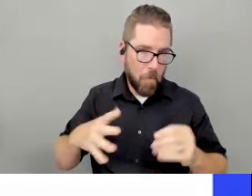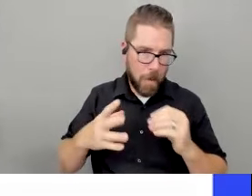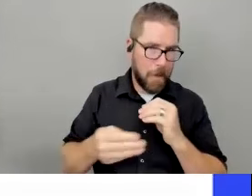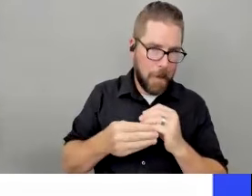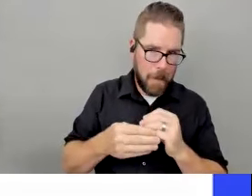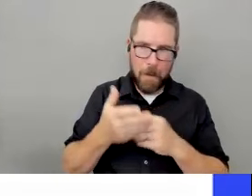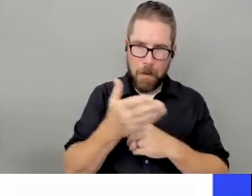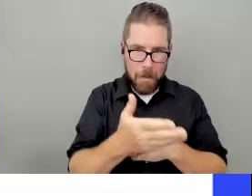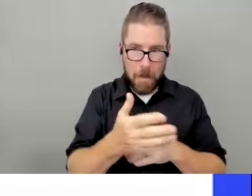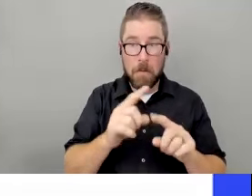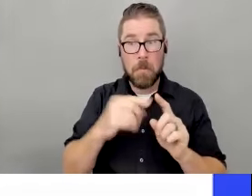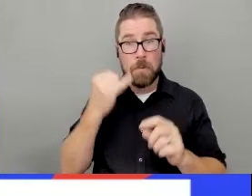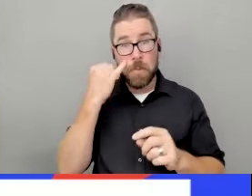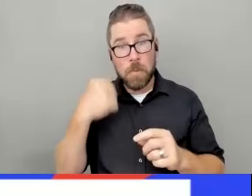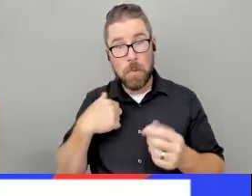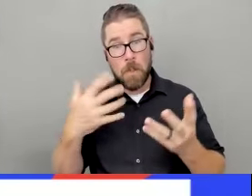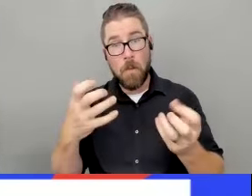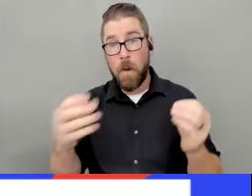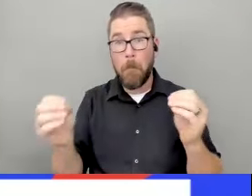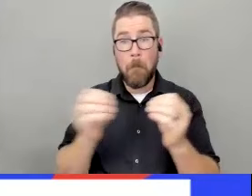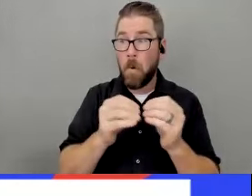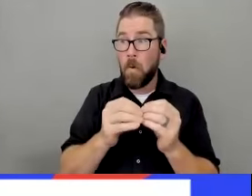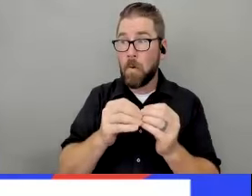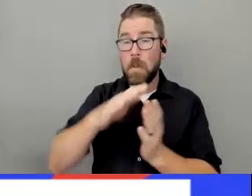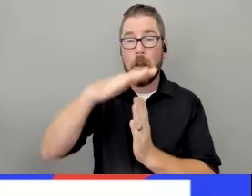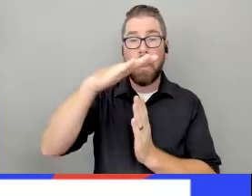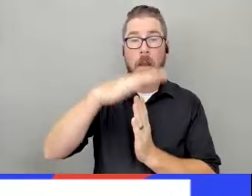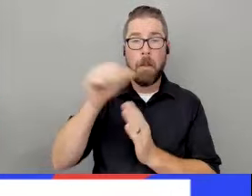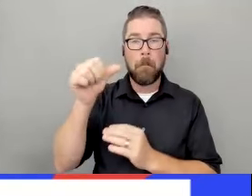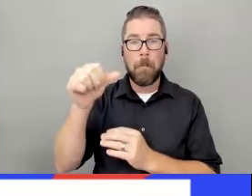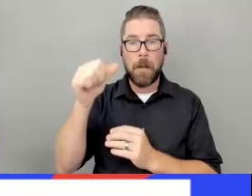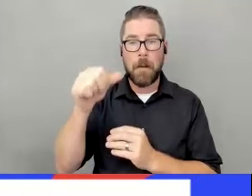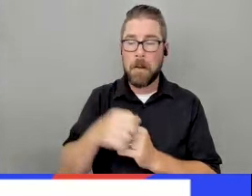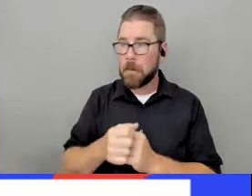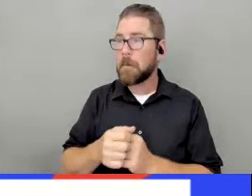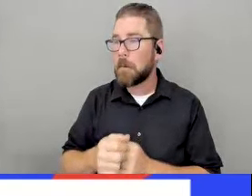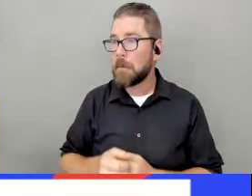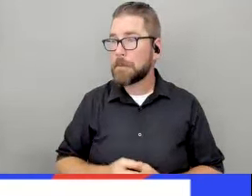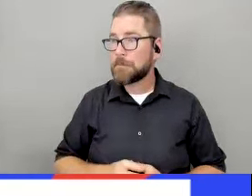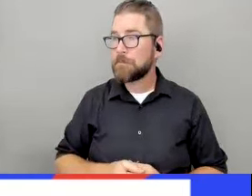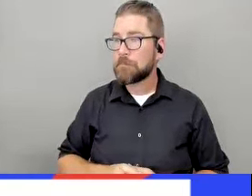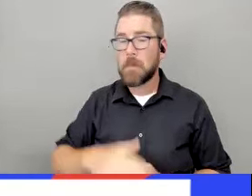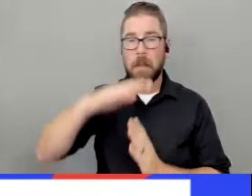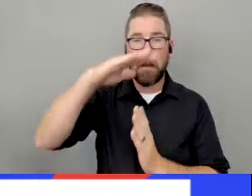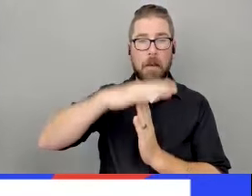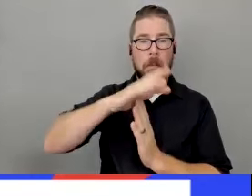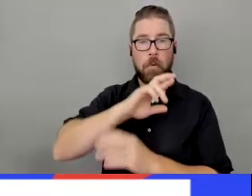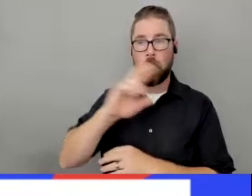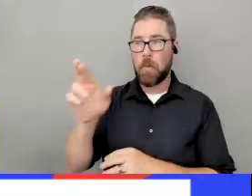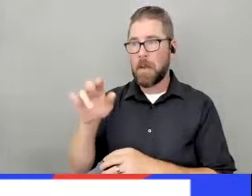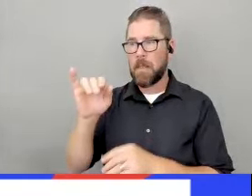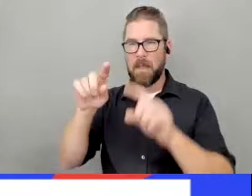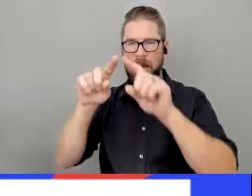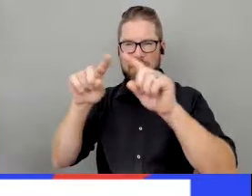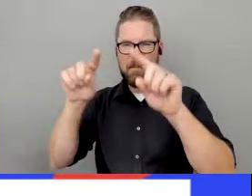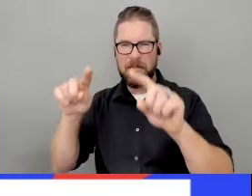would use the button on the top there. So the top right button is Add Create. This is